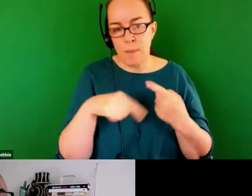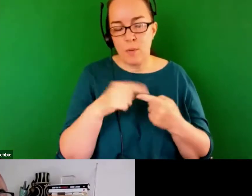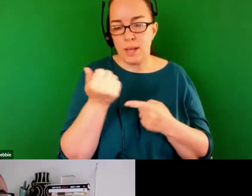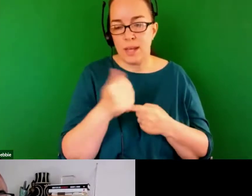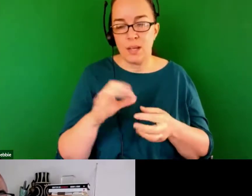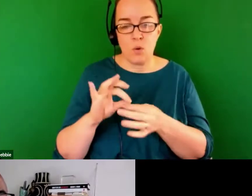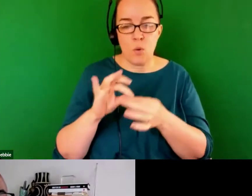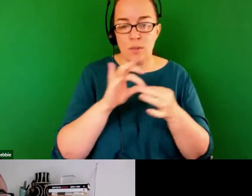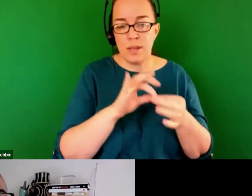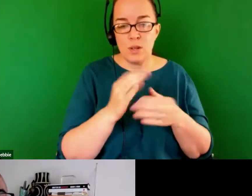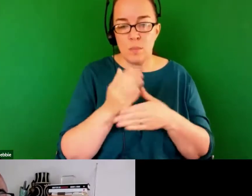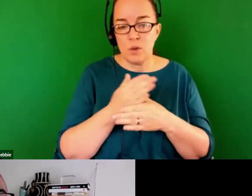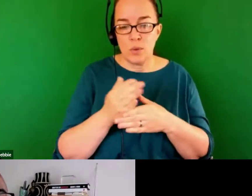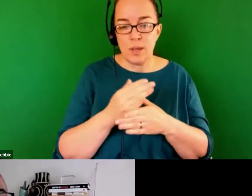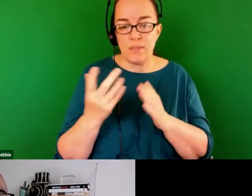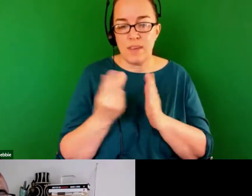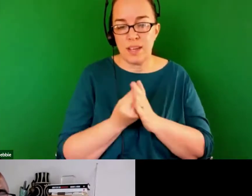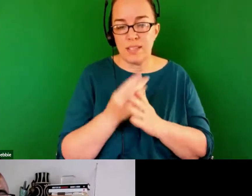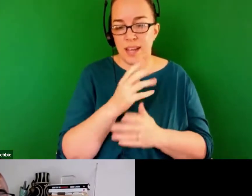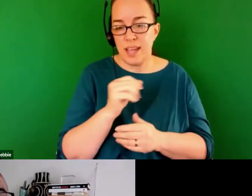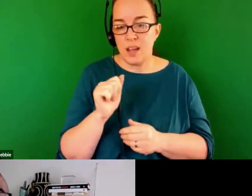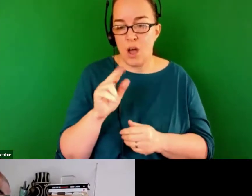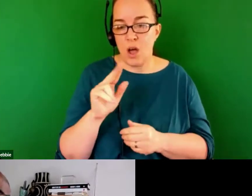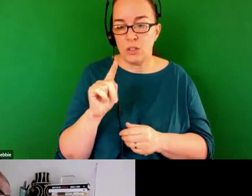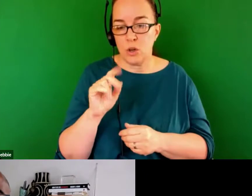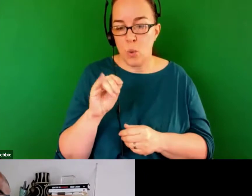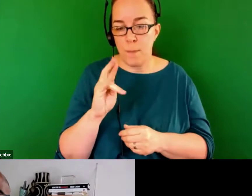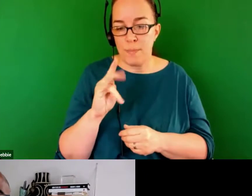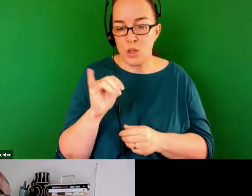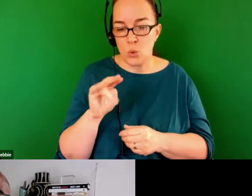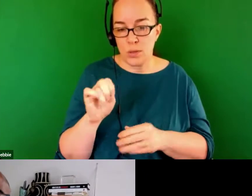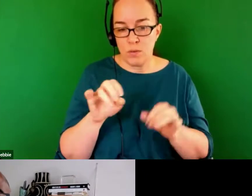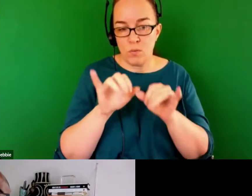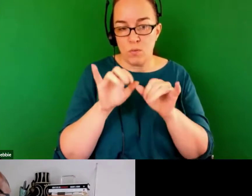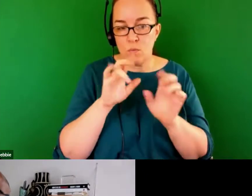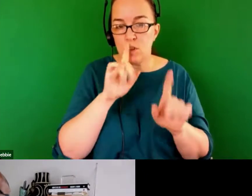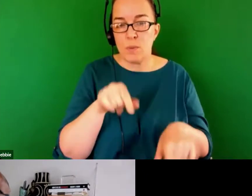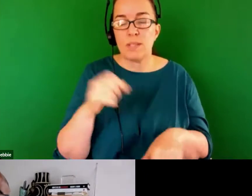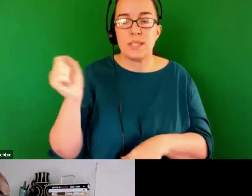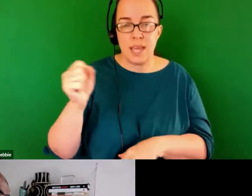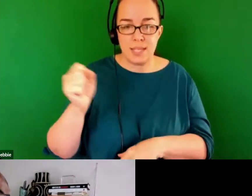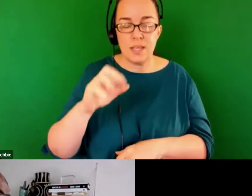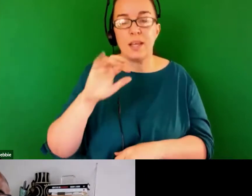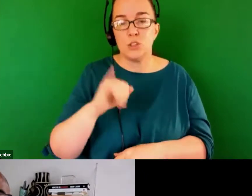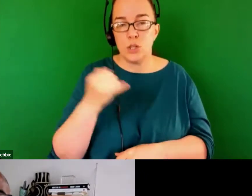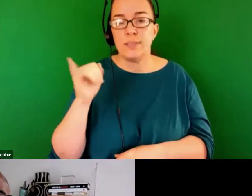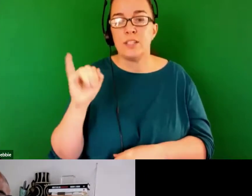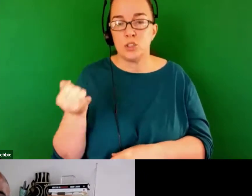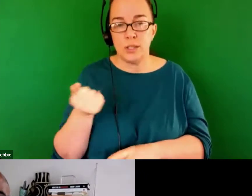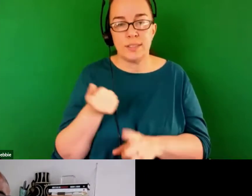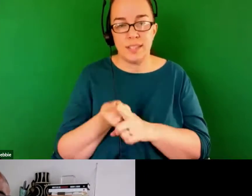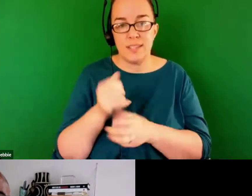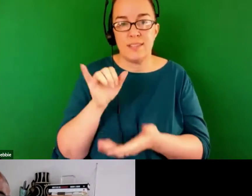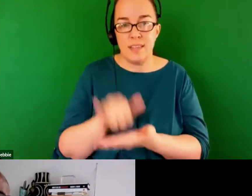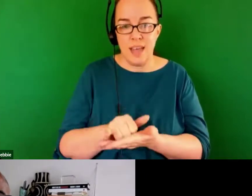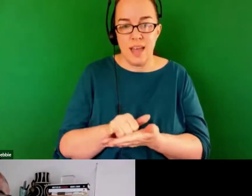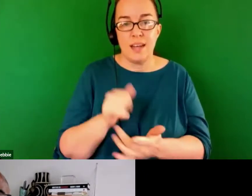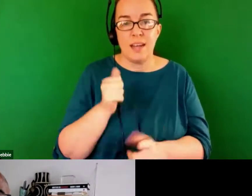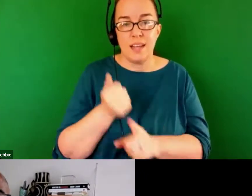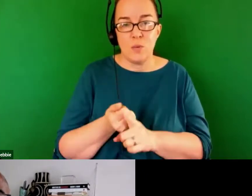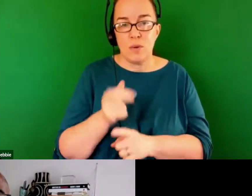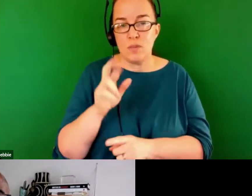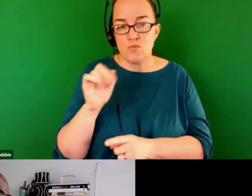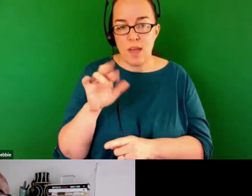correlation between vaccine and autoimmune response? Yes, the Johnson & Johnson is exactly that. It was this